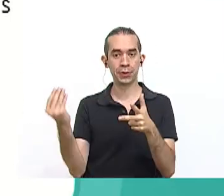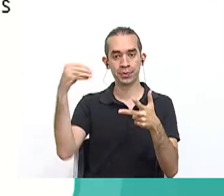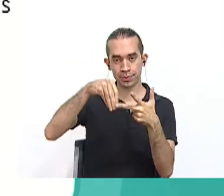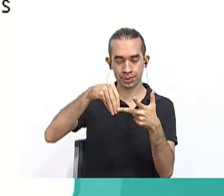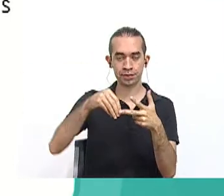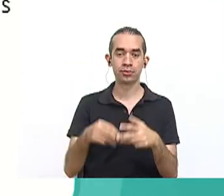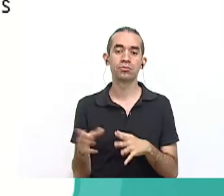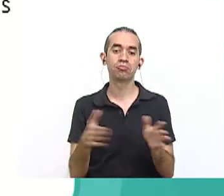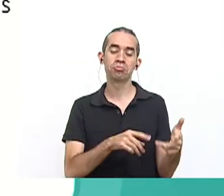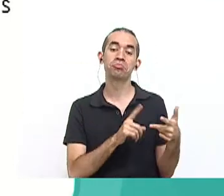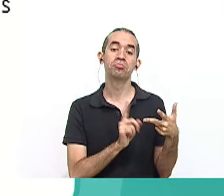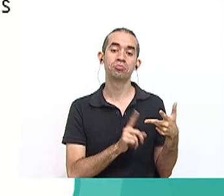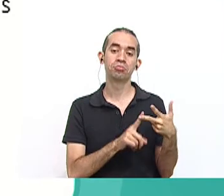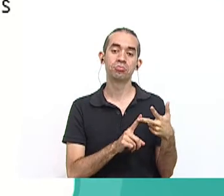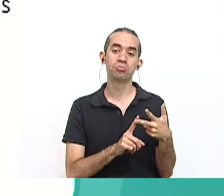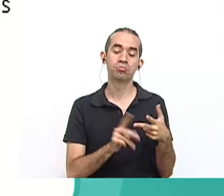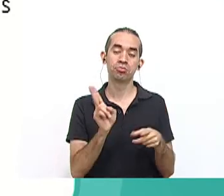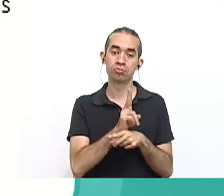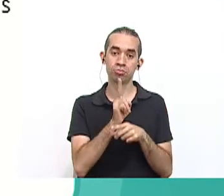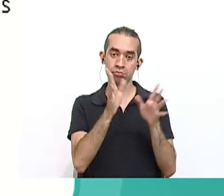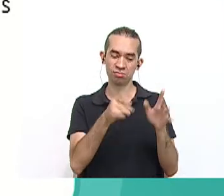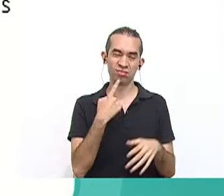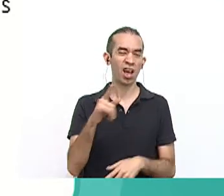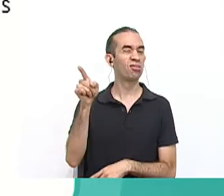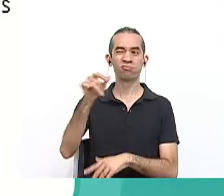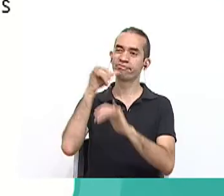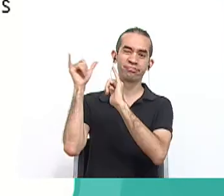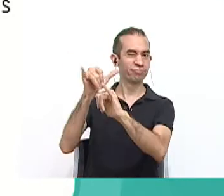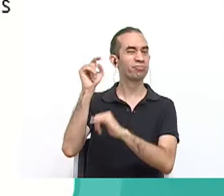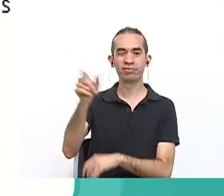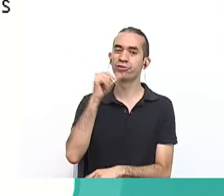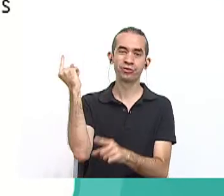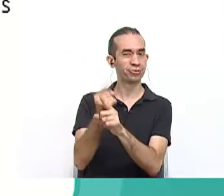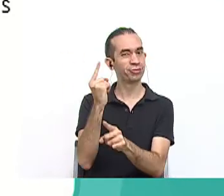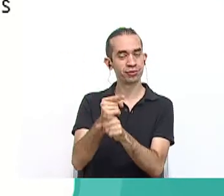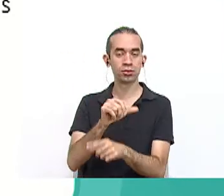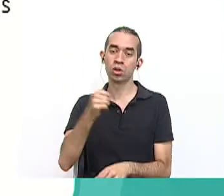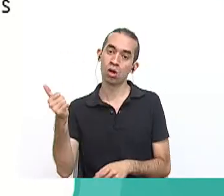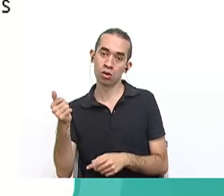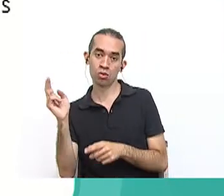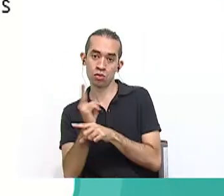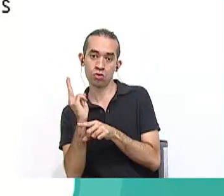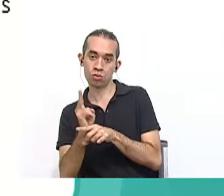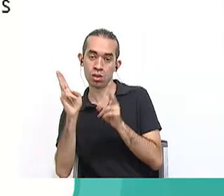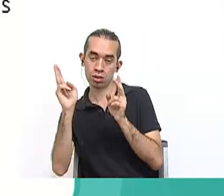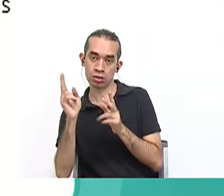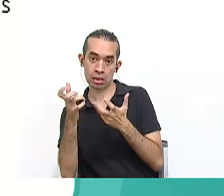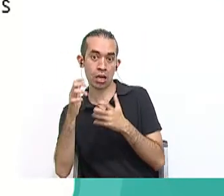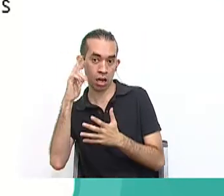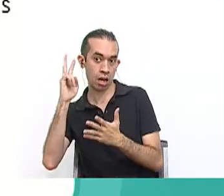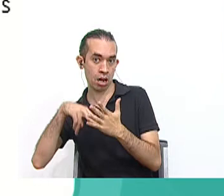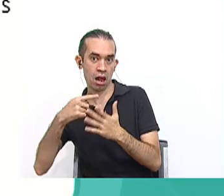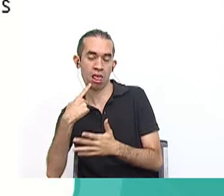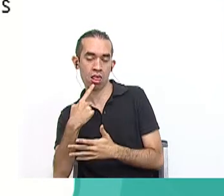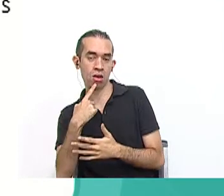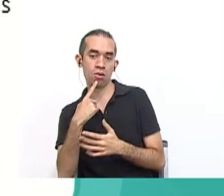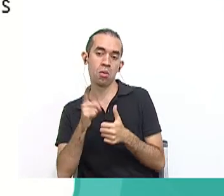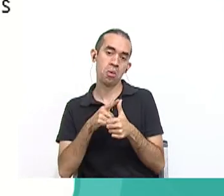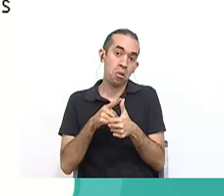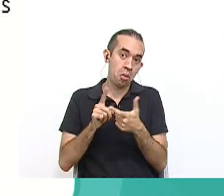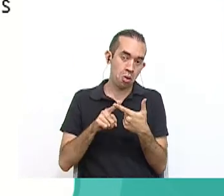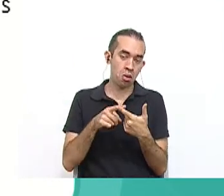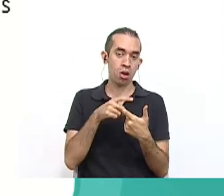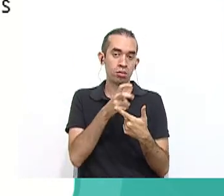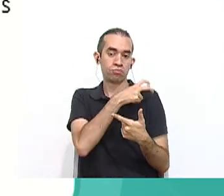a user reports inappropriate content, the other users want to read what they have said, web managers usually